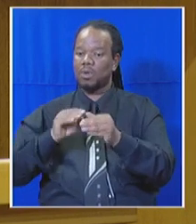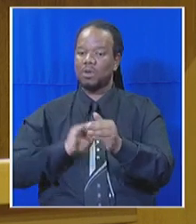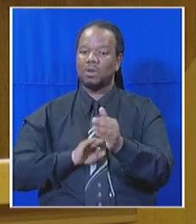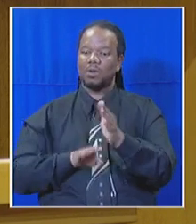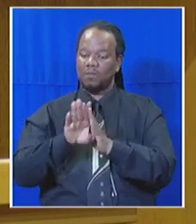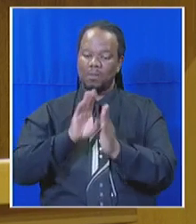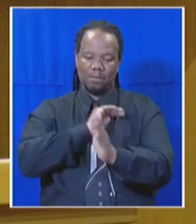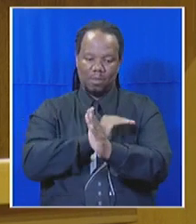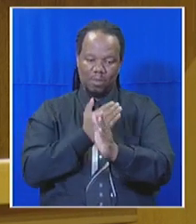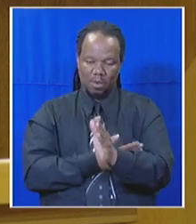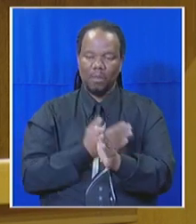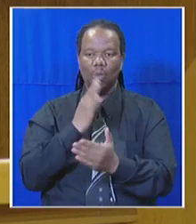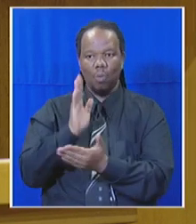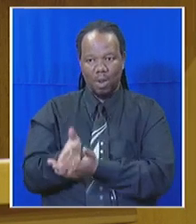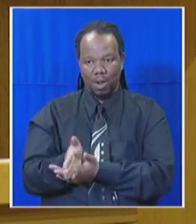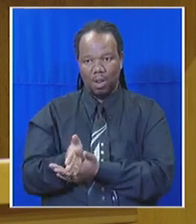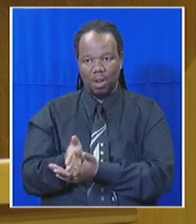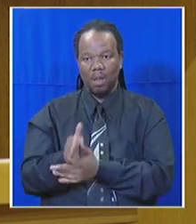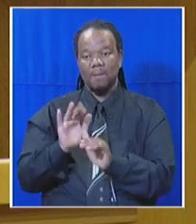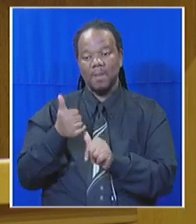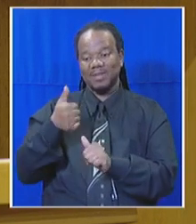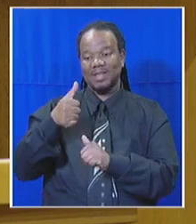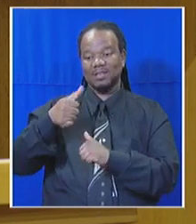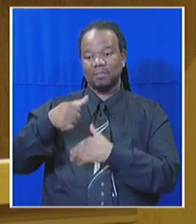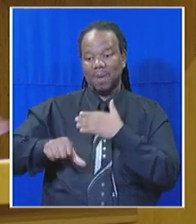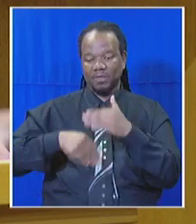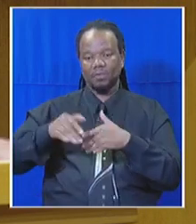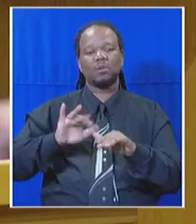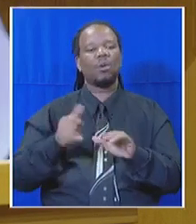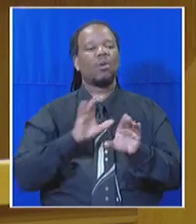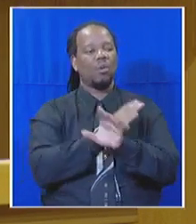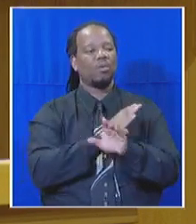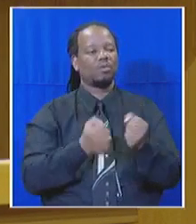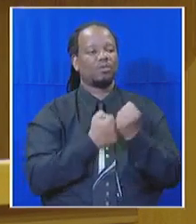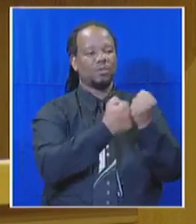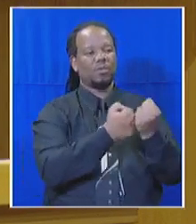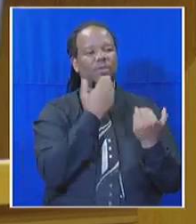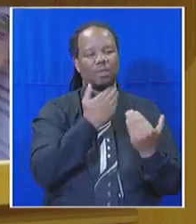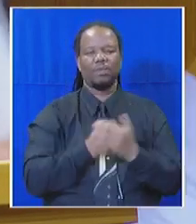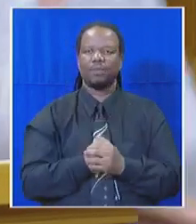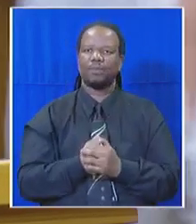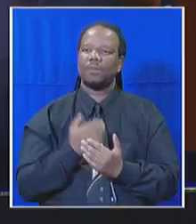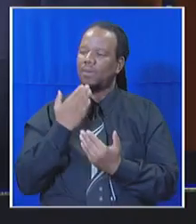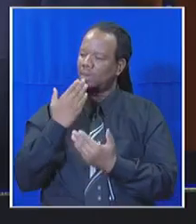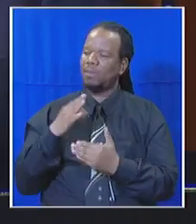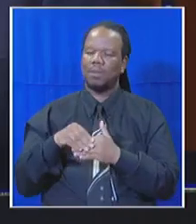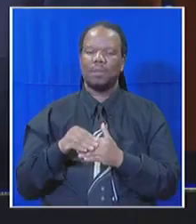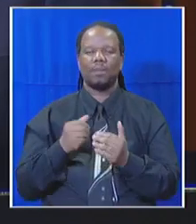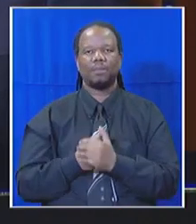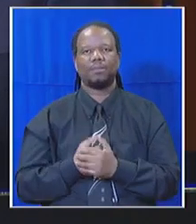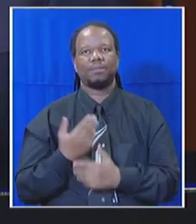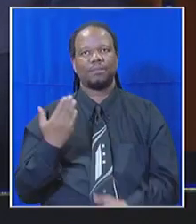see considerable progress in the coming 6 months. COPE support the report. Thank you. Thank you, Honourable Member. Yes, Honourable